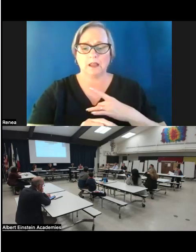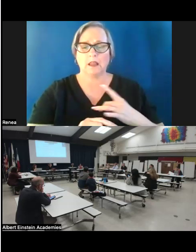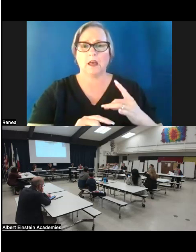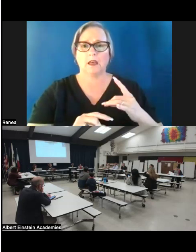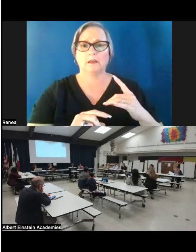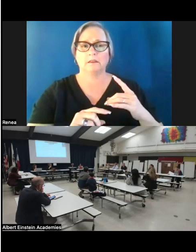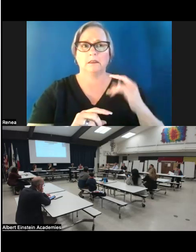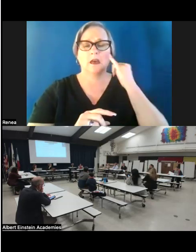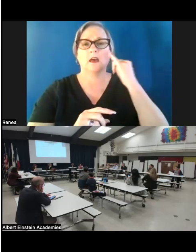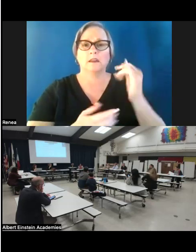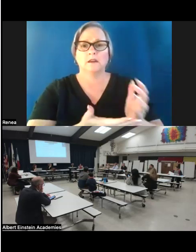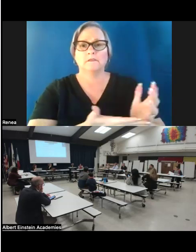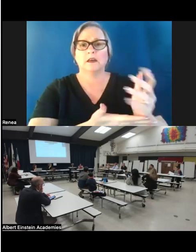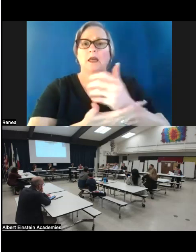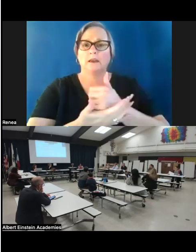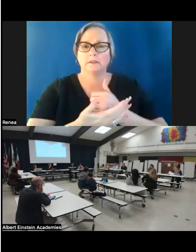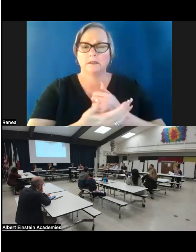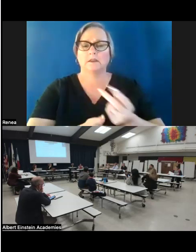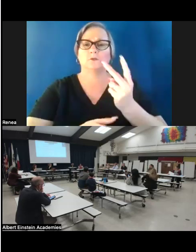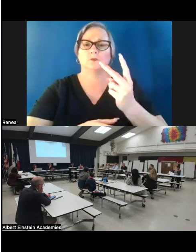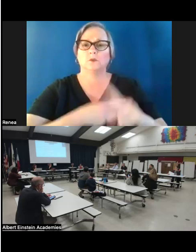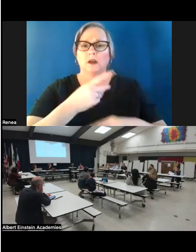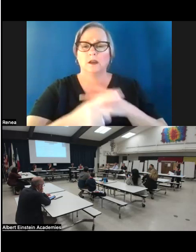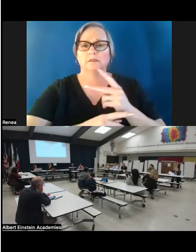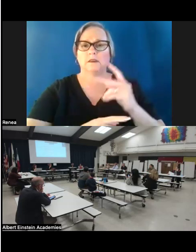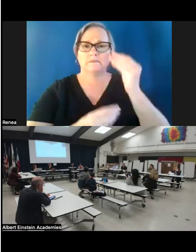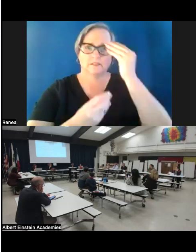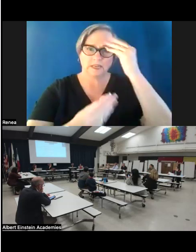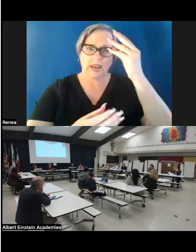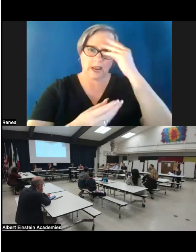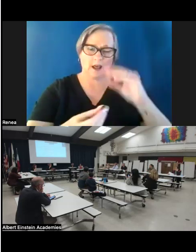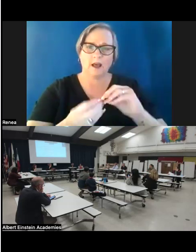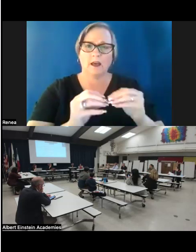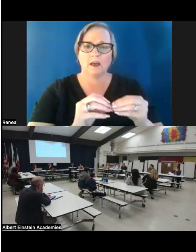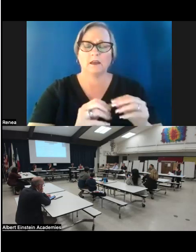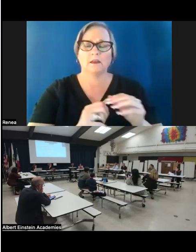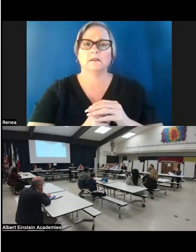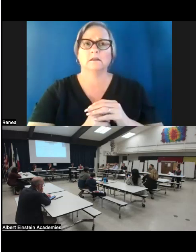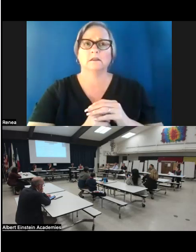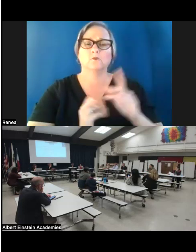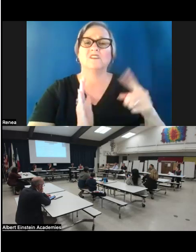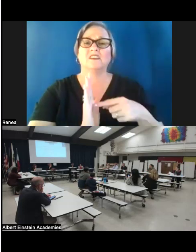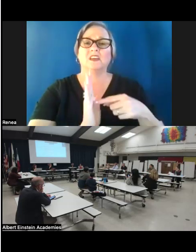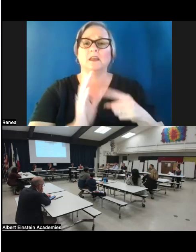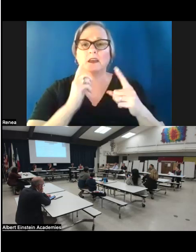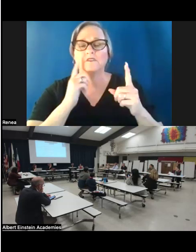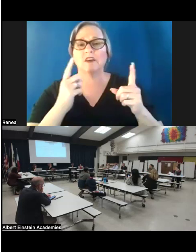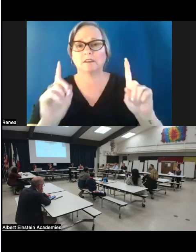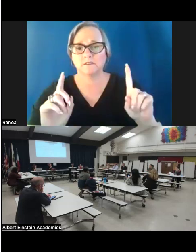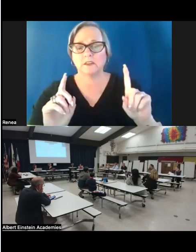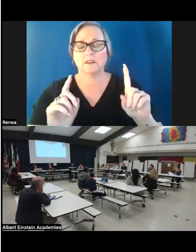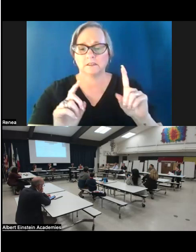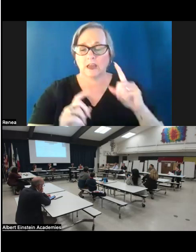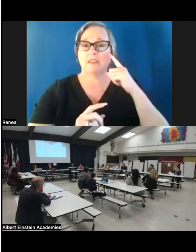and qualitative data and reviewing and looking for effectiveness. But I think it already, working with the